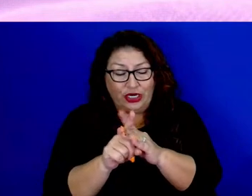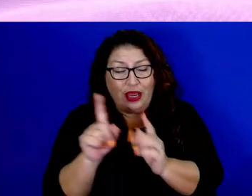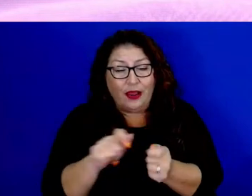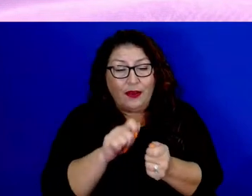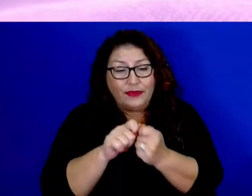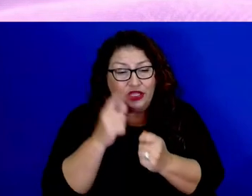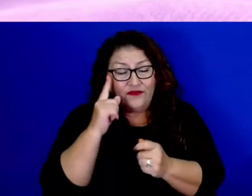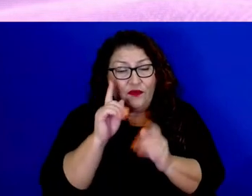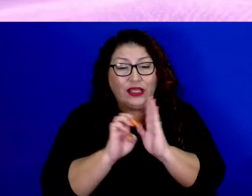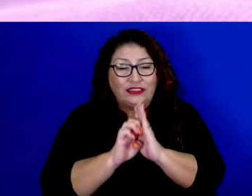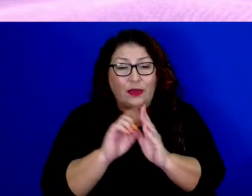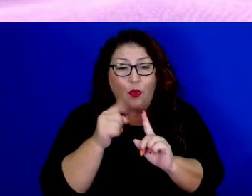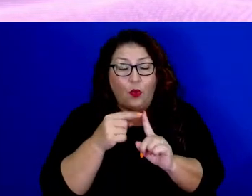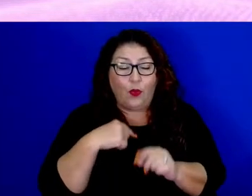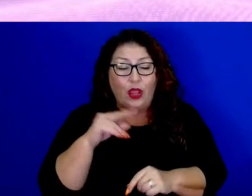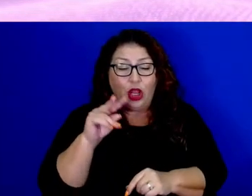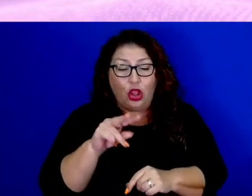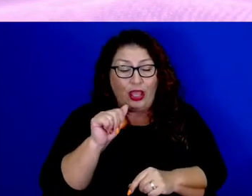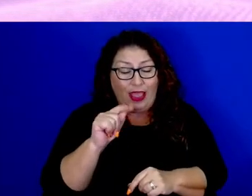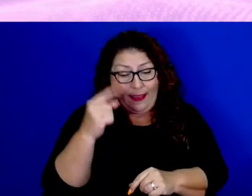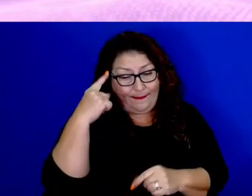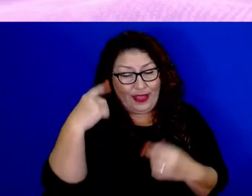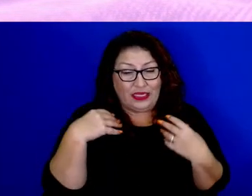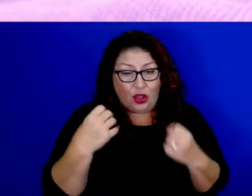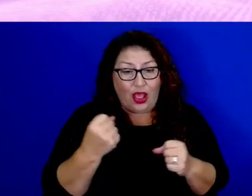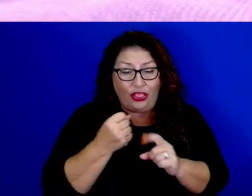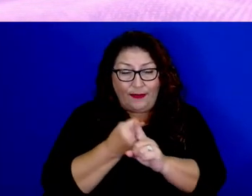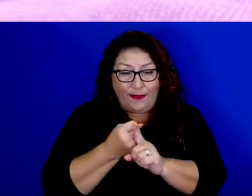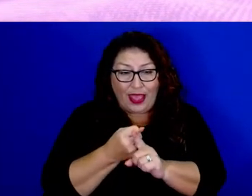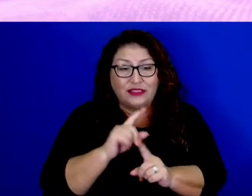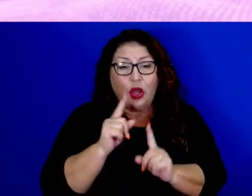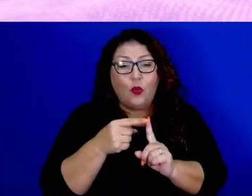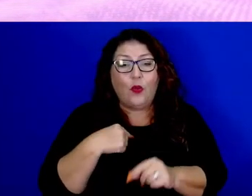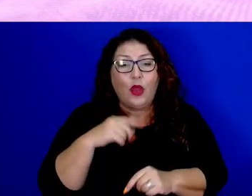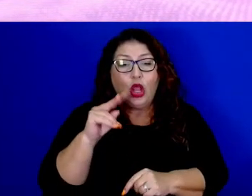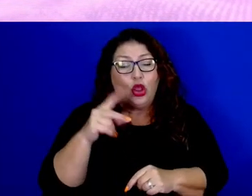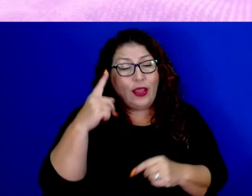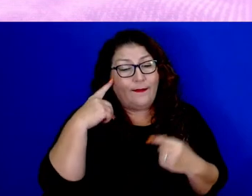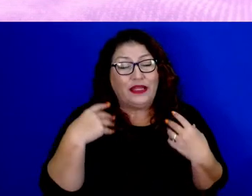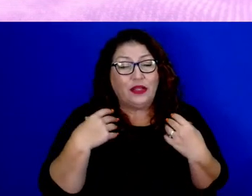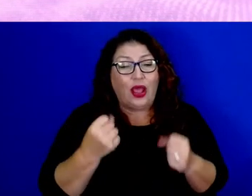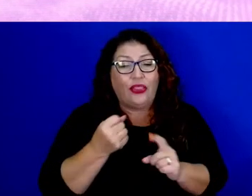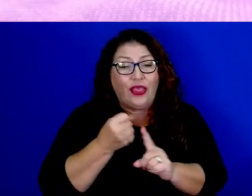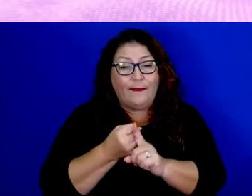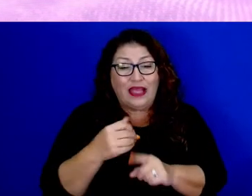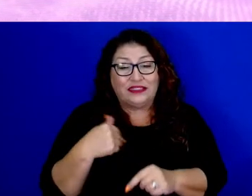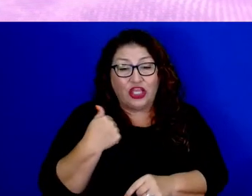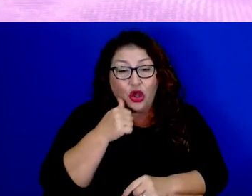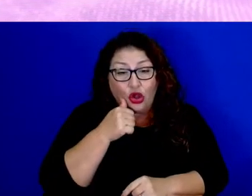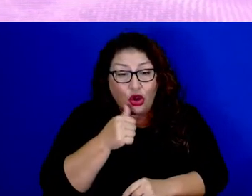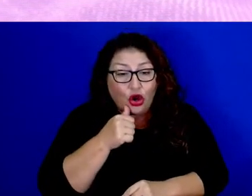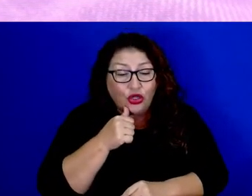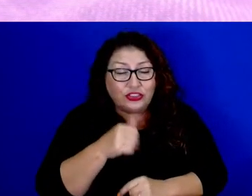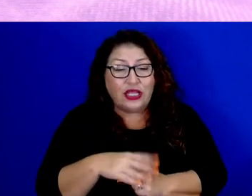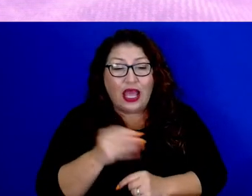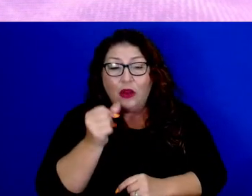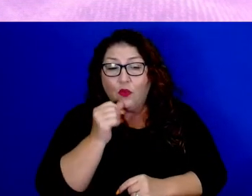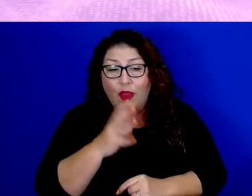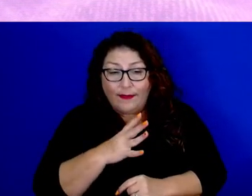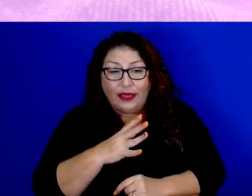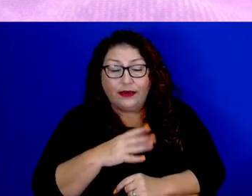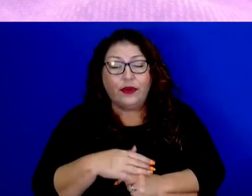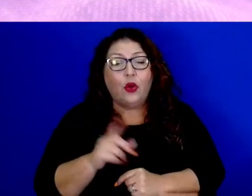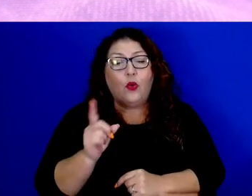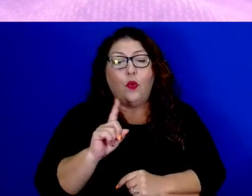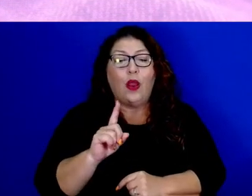at mental health impacts, when we look at mental health impacts in young girls and women, where we are sitting